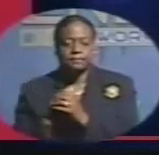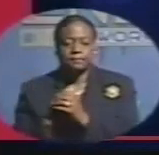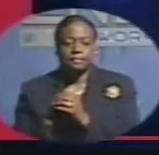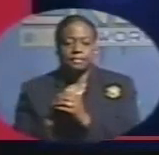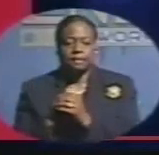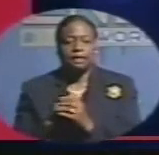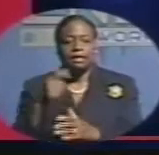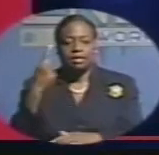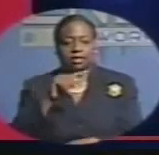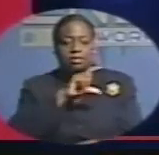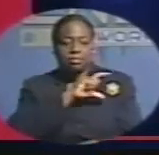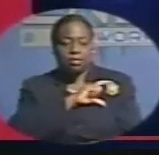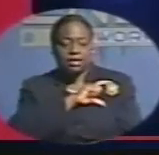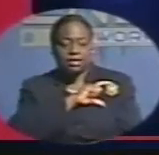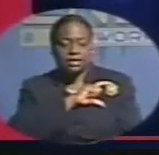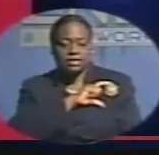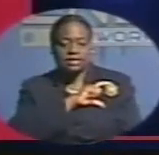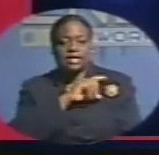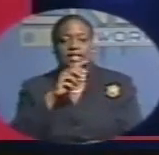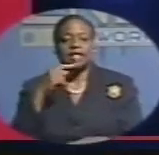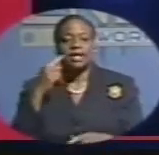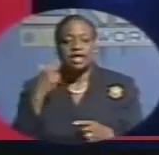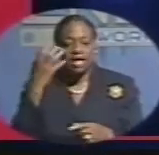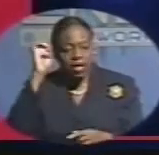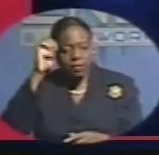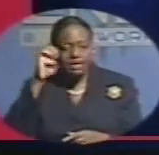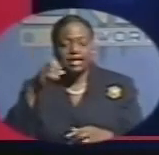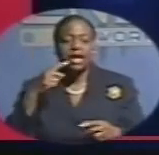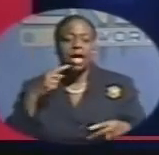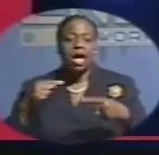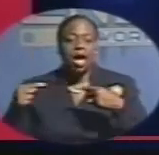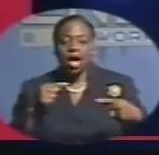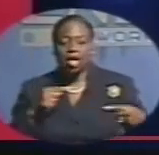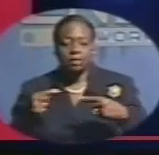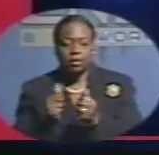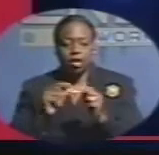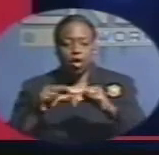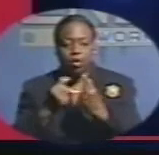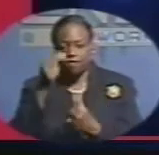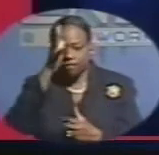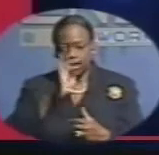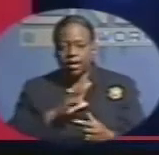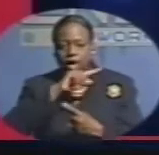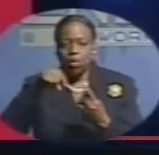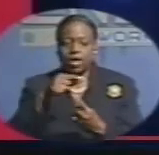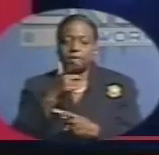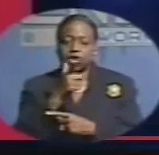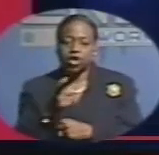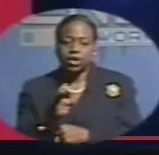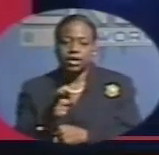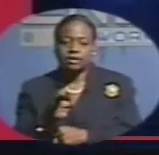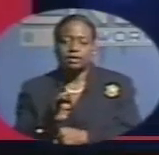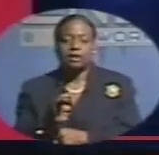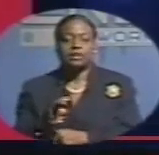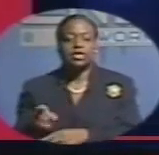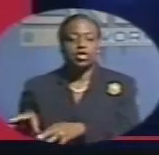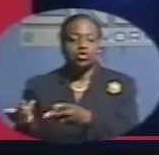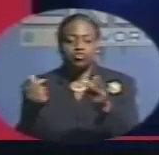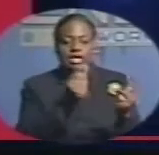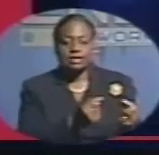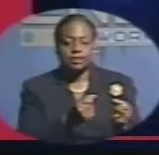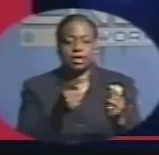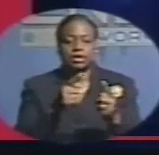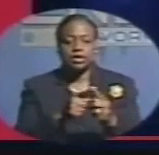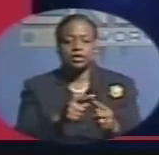that the victim was reportedly involved in an argument with a group of men when he was shot. The victim was then transported to the local clinic and was